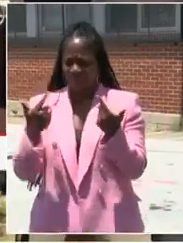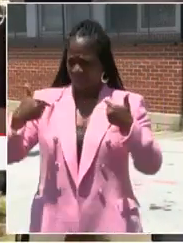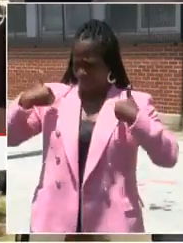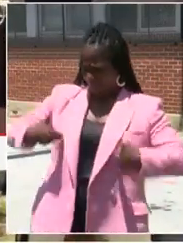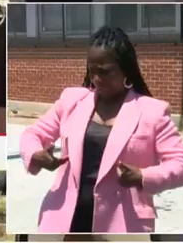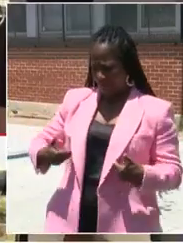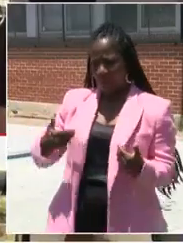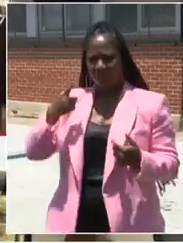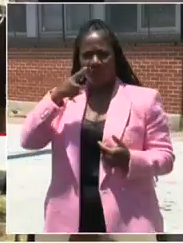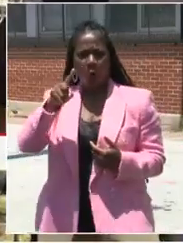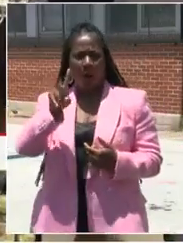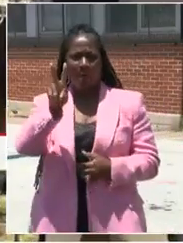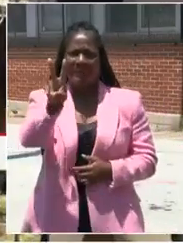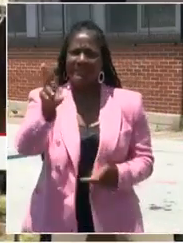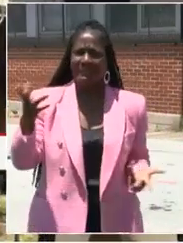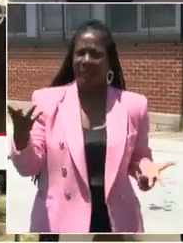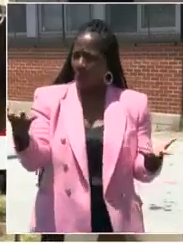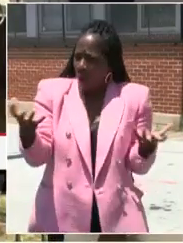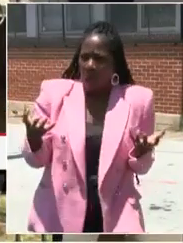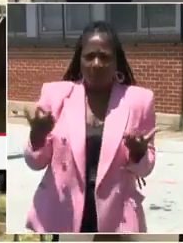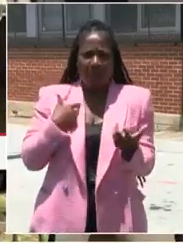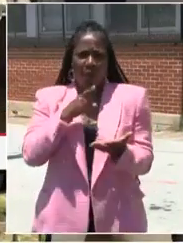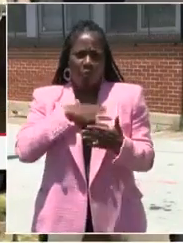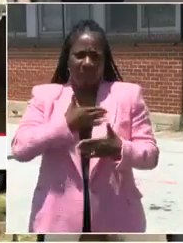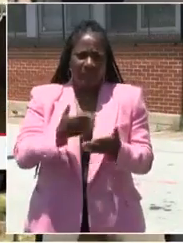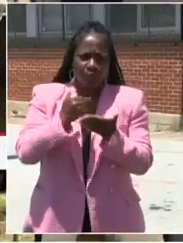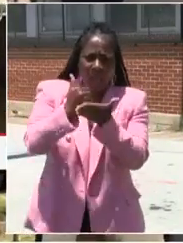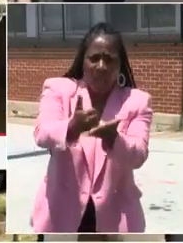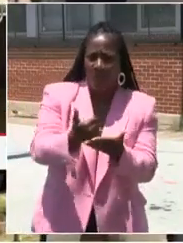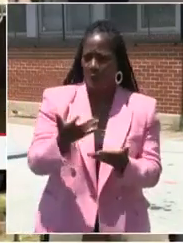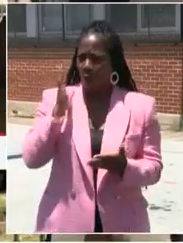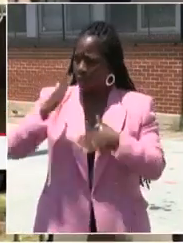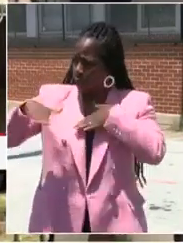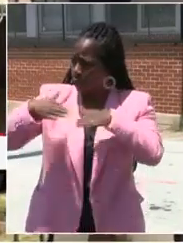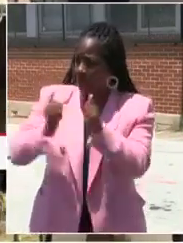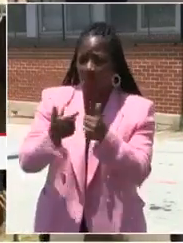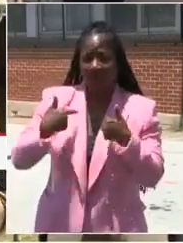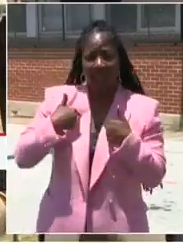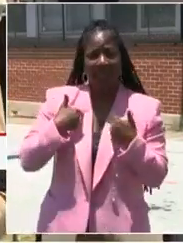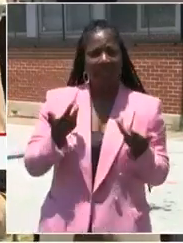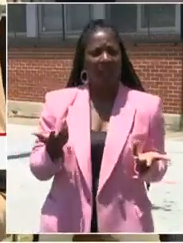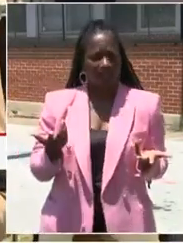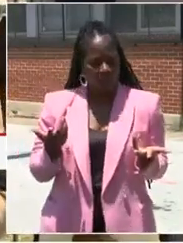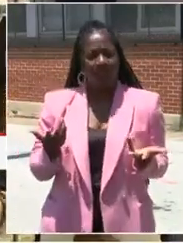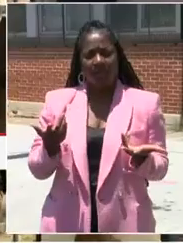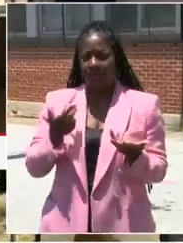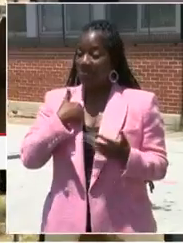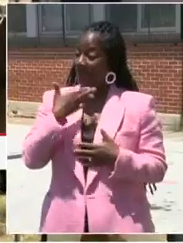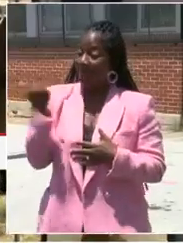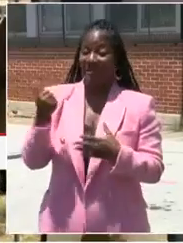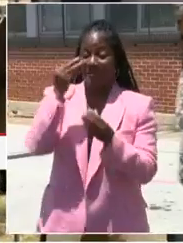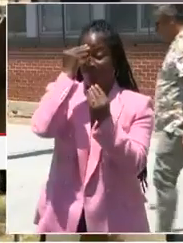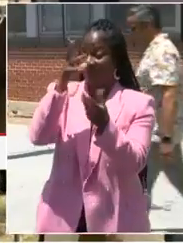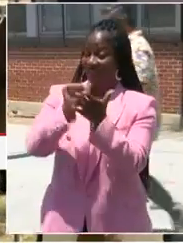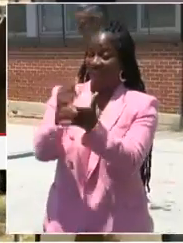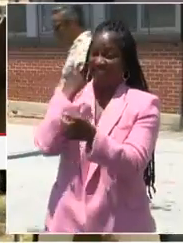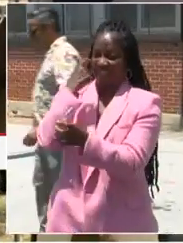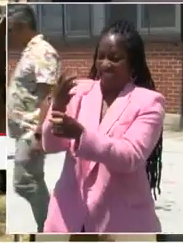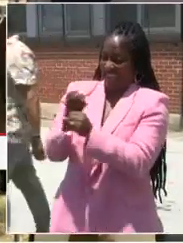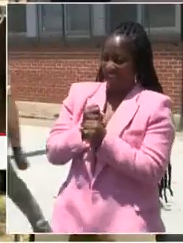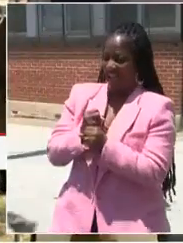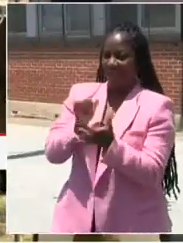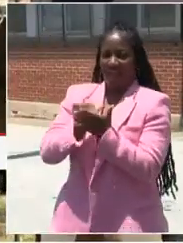I want to help. I'm willing to walk down the middle of the street. Will you join us? And some of the best news that I got was, as